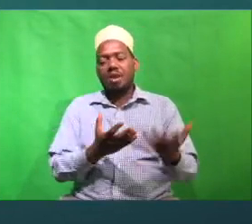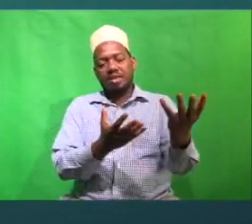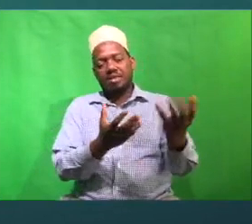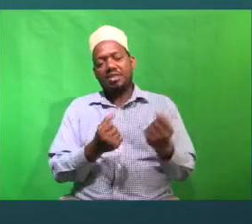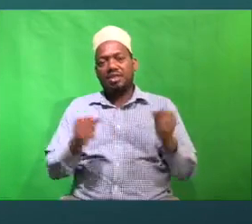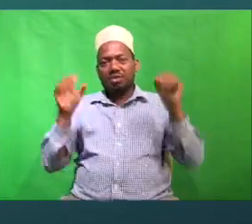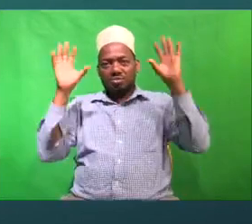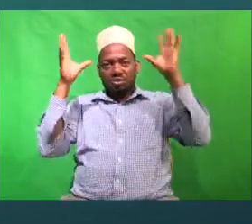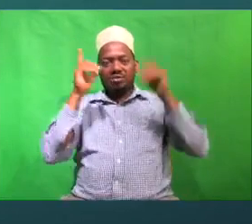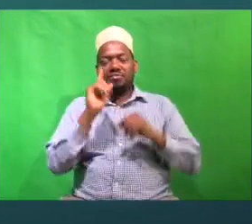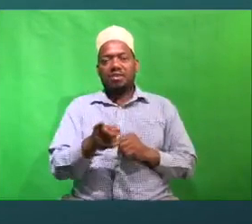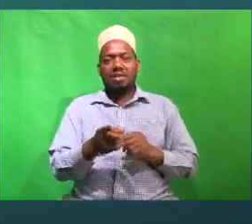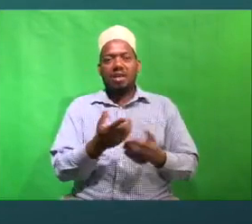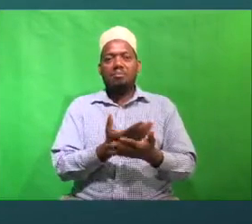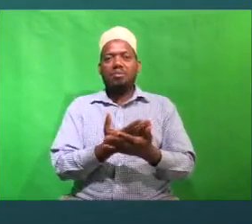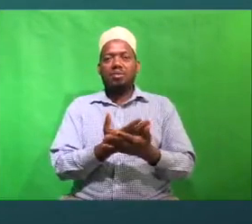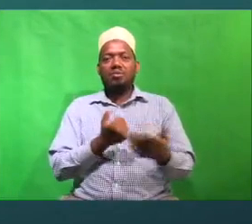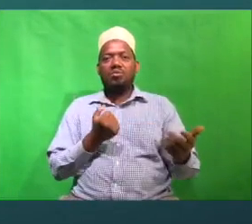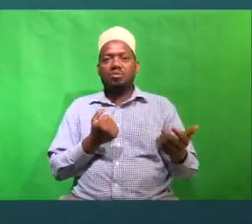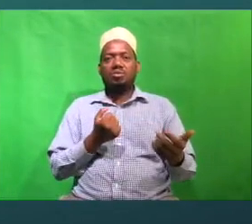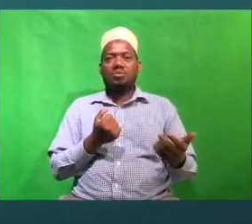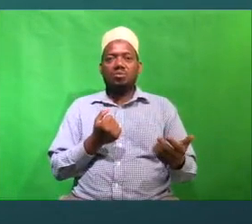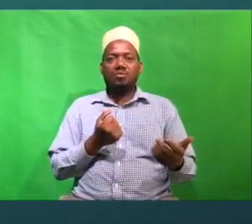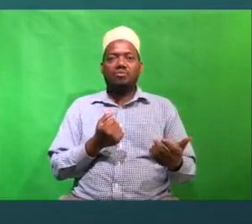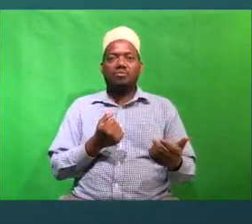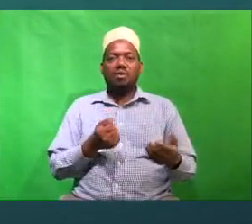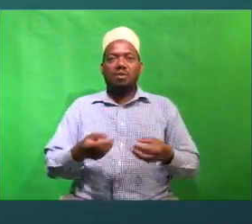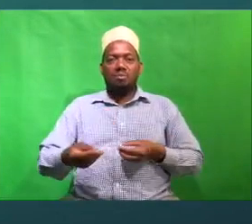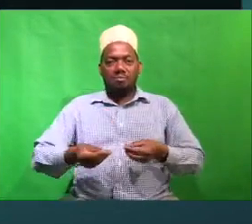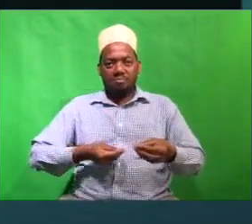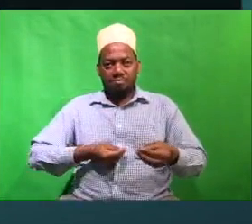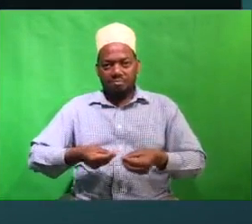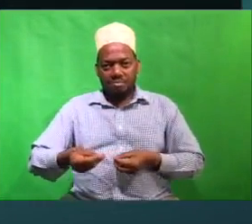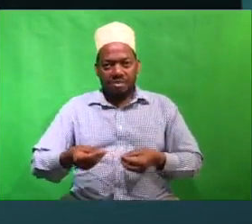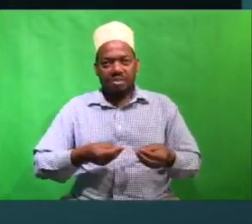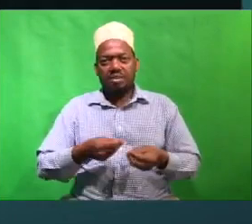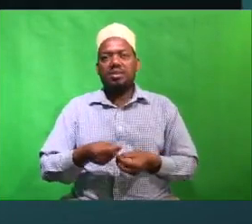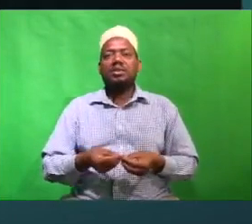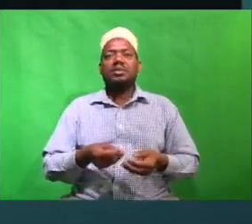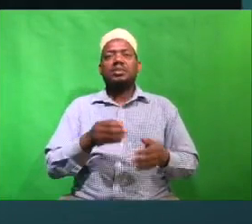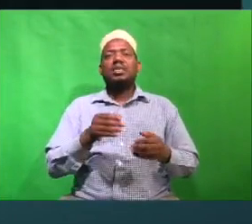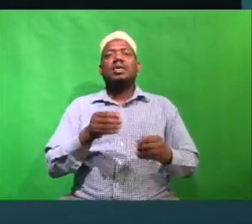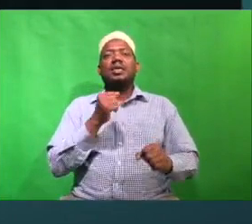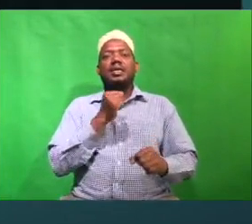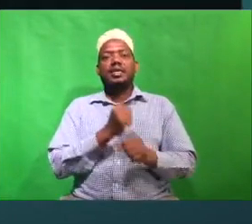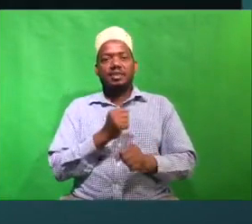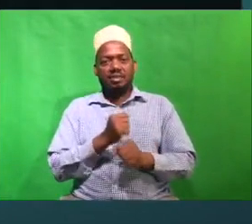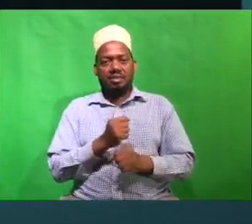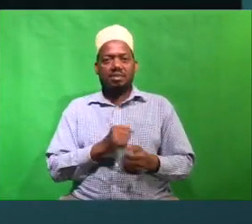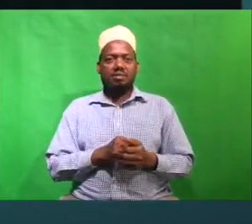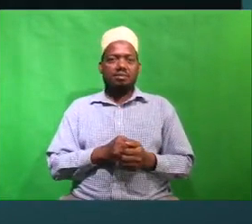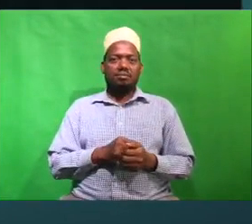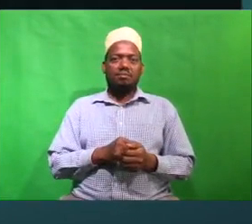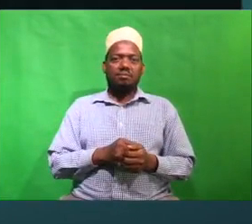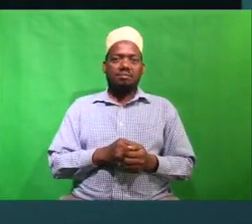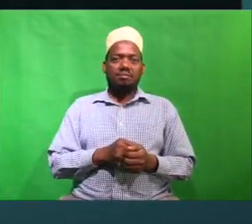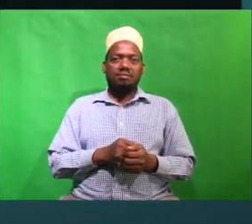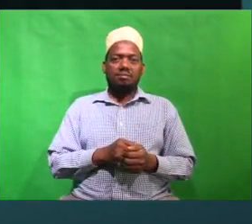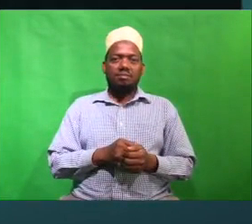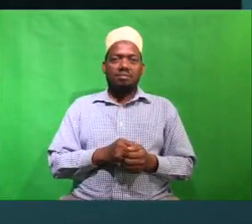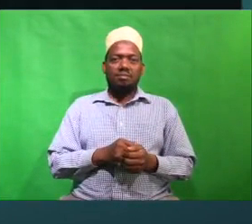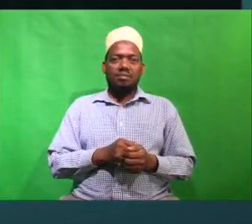attracted to live on there because of the employment cases. While area with has developed the